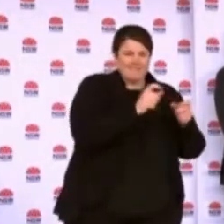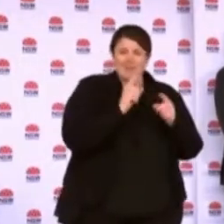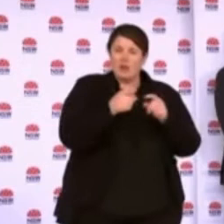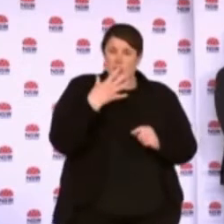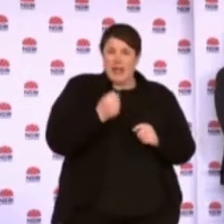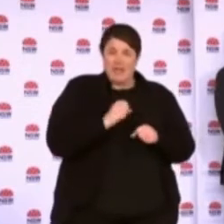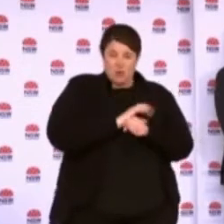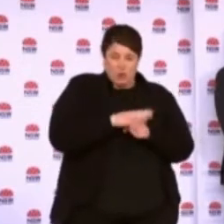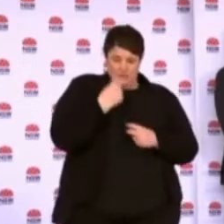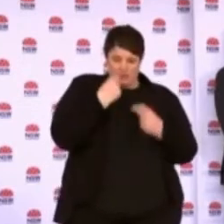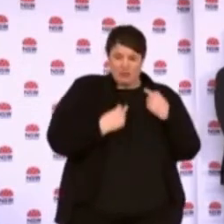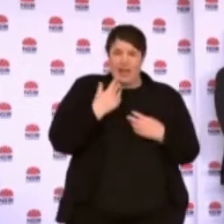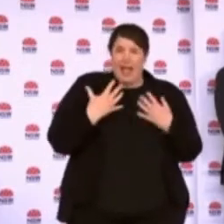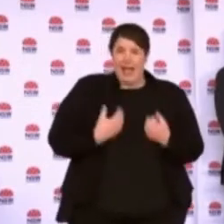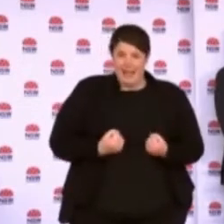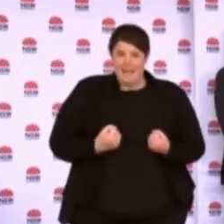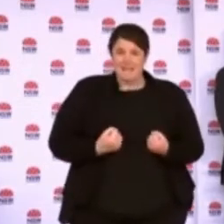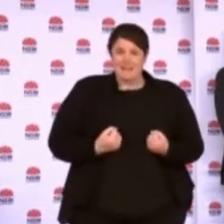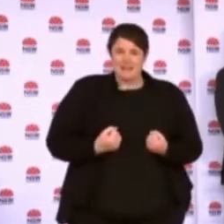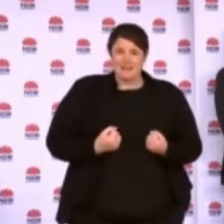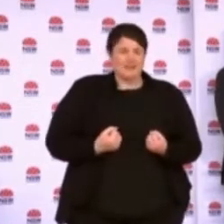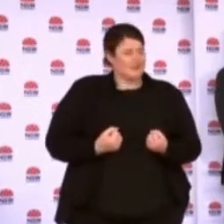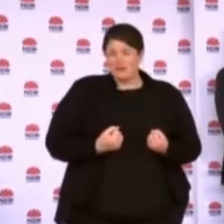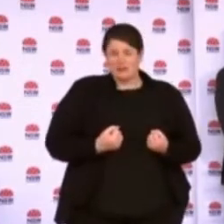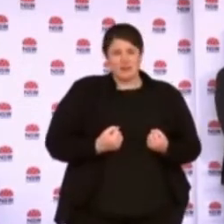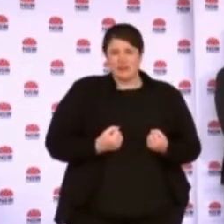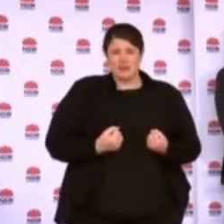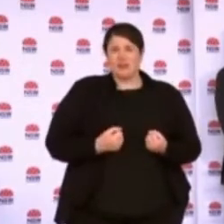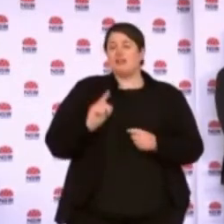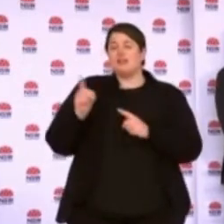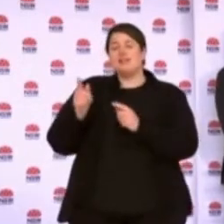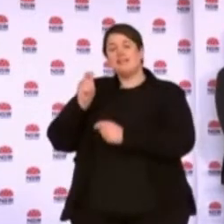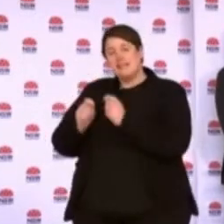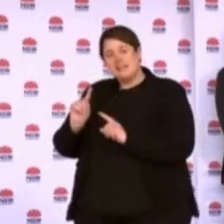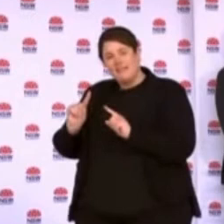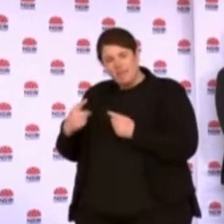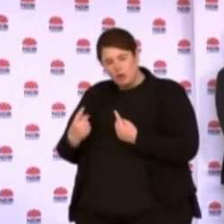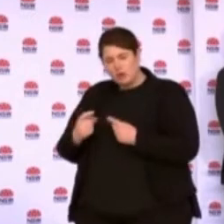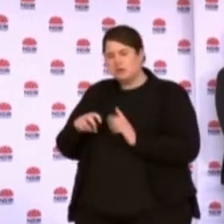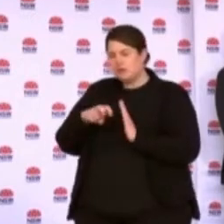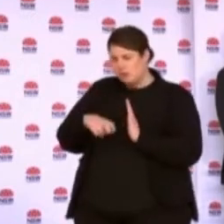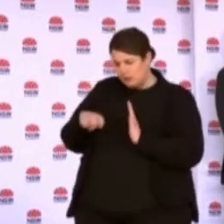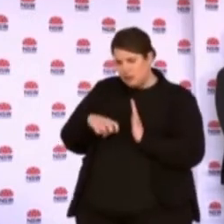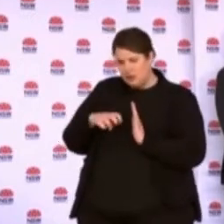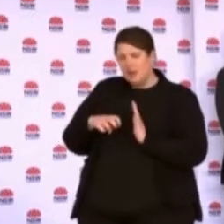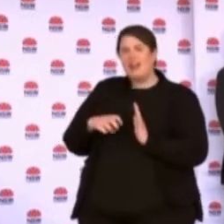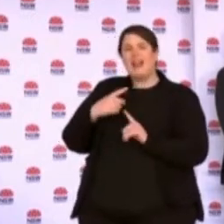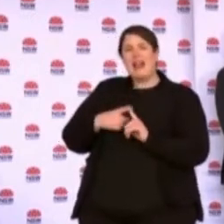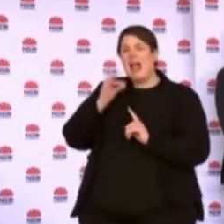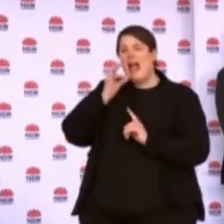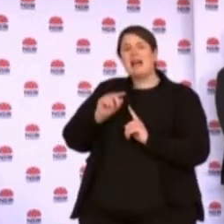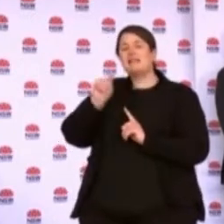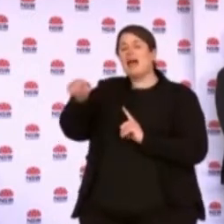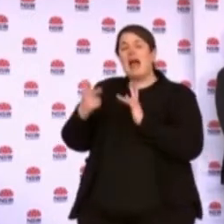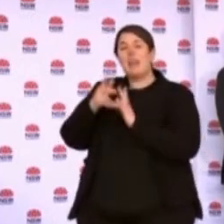and you've got COVID symptoms, don't do that. Get a test, stay isolated, and ask one of your